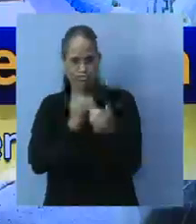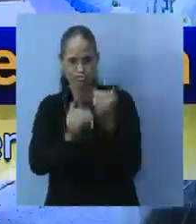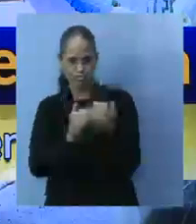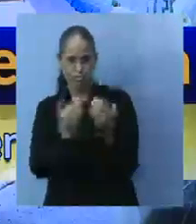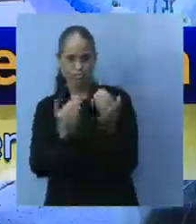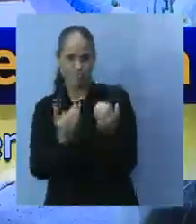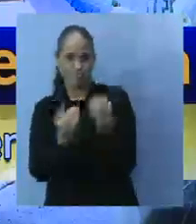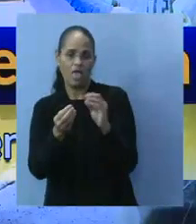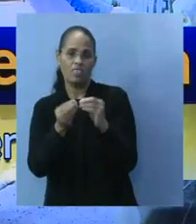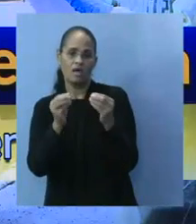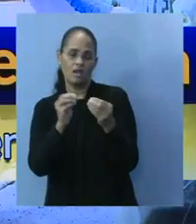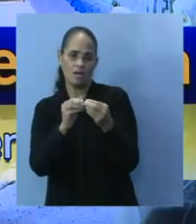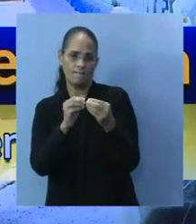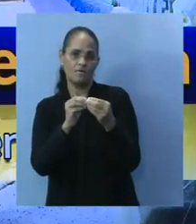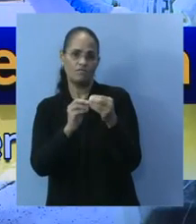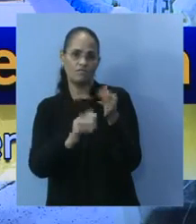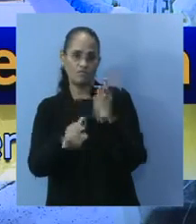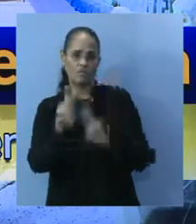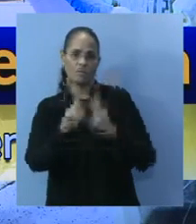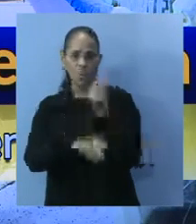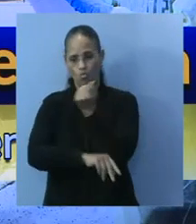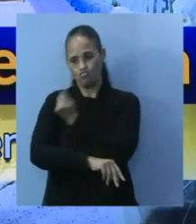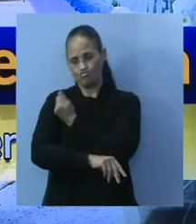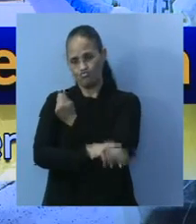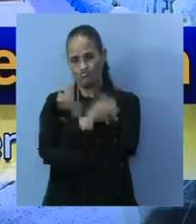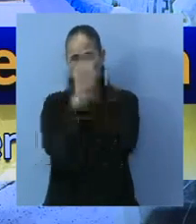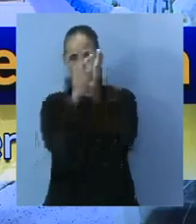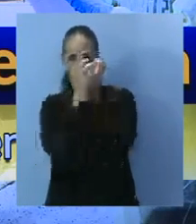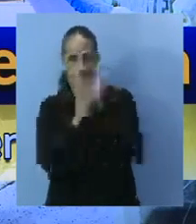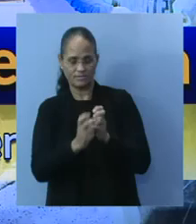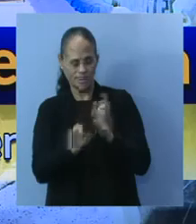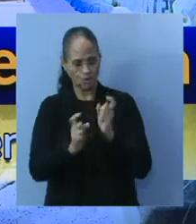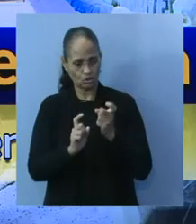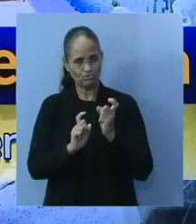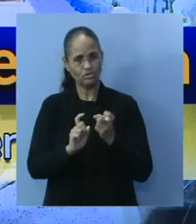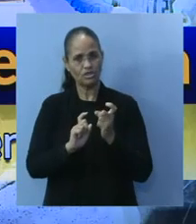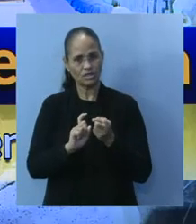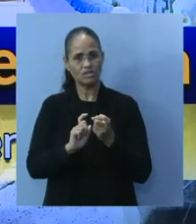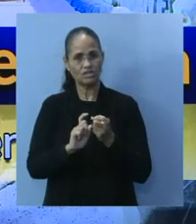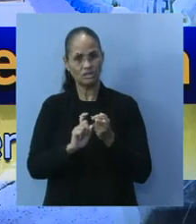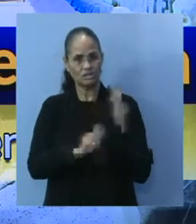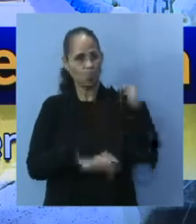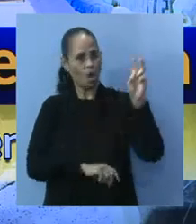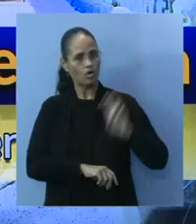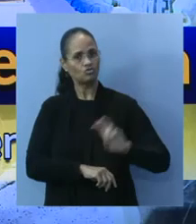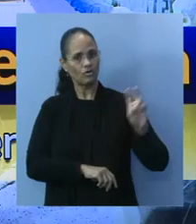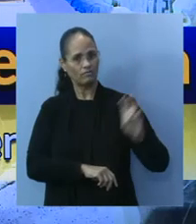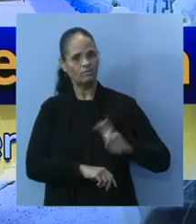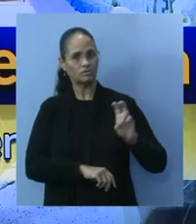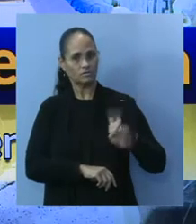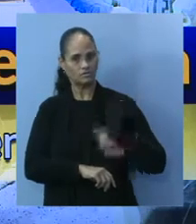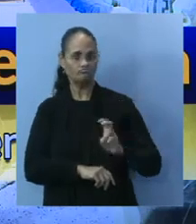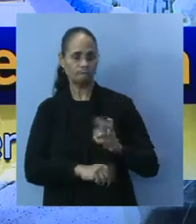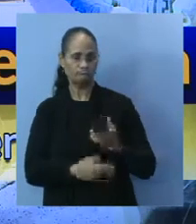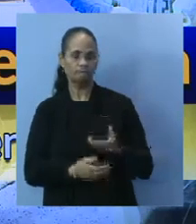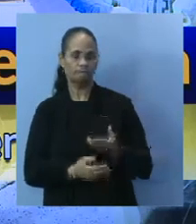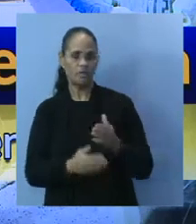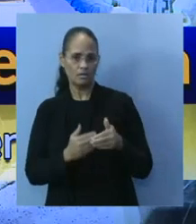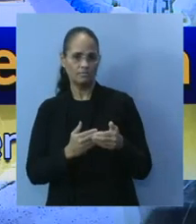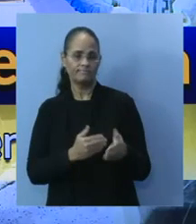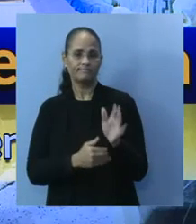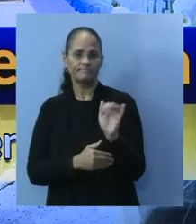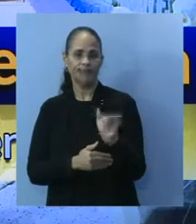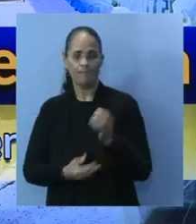number of residents vaccinated so far and details on changes to our travelers regime. Following that,